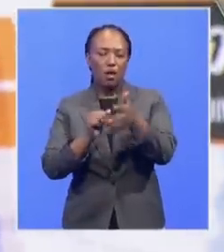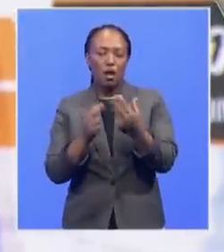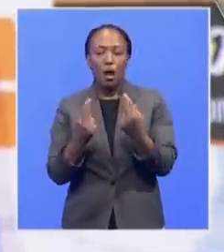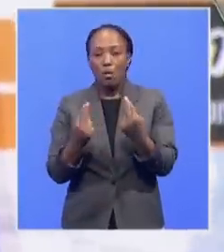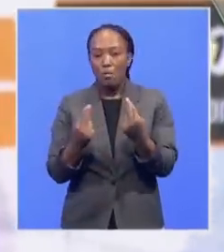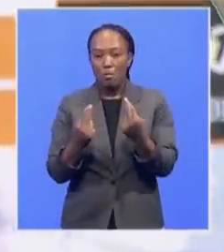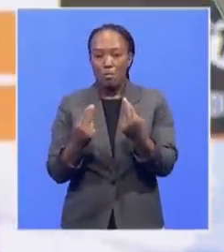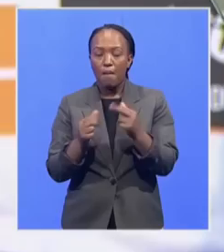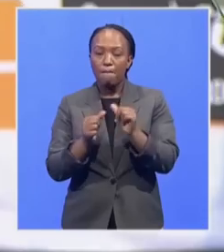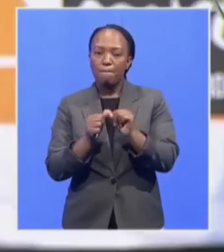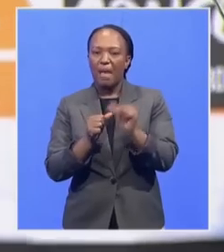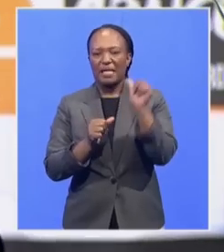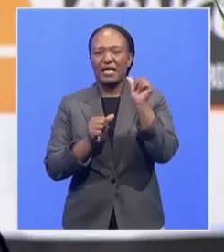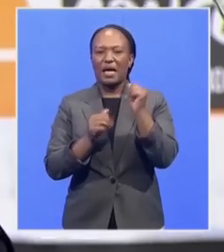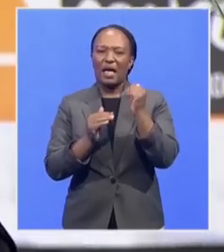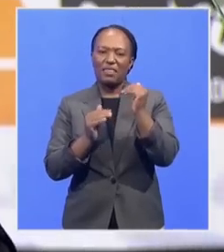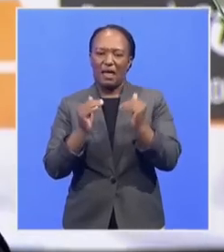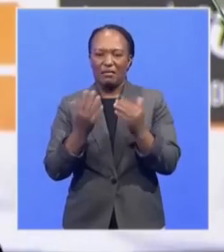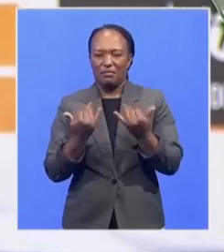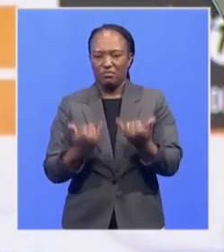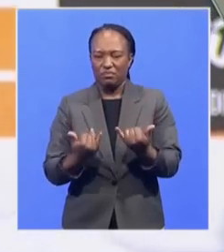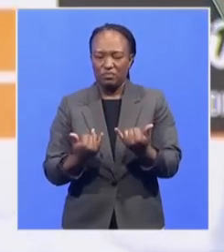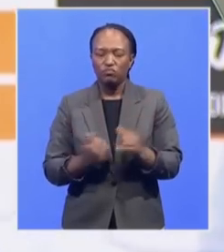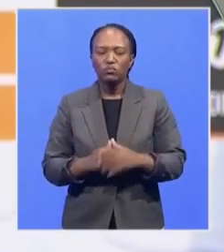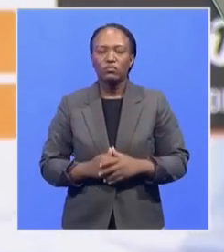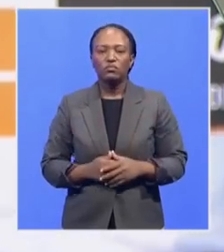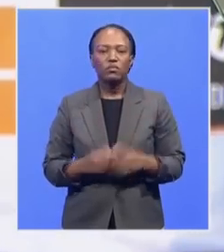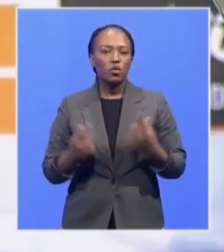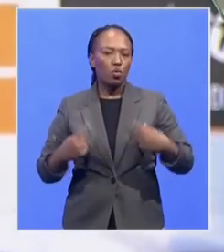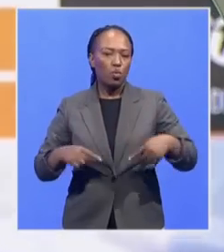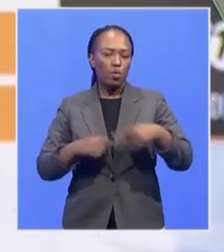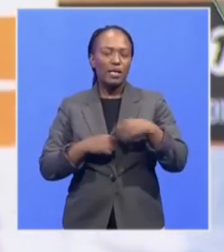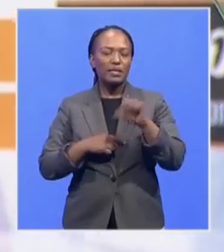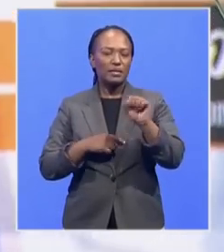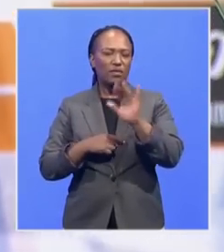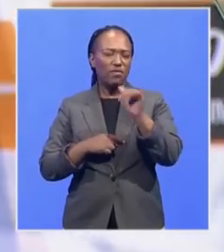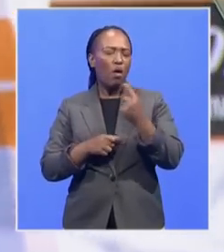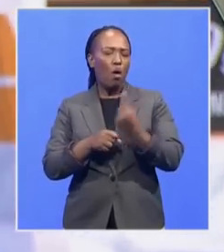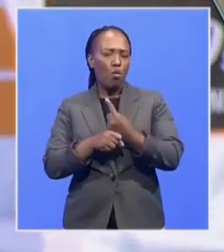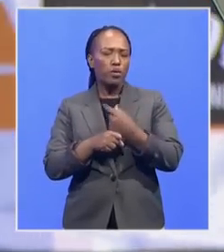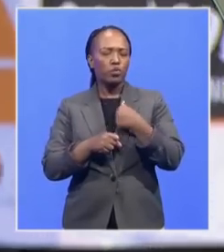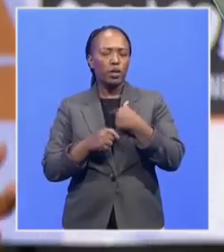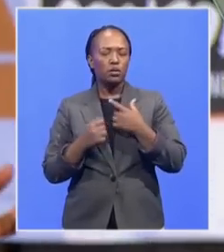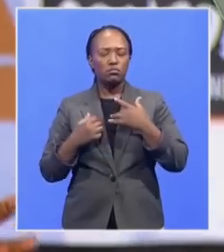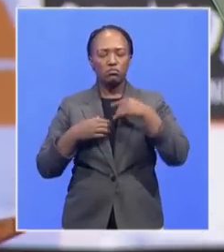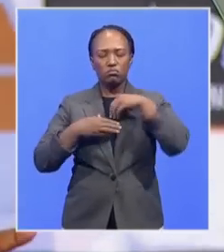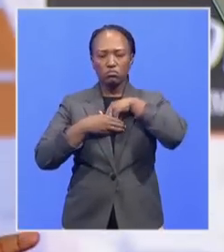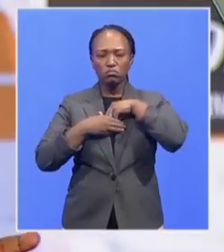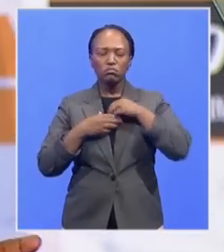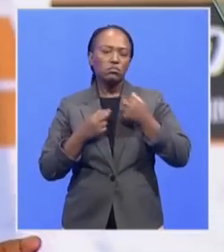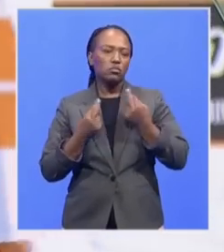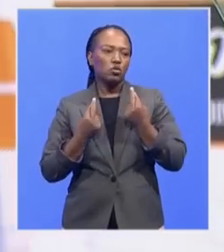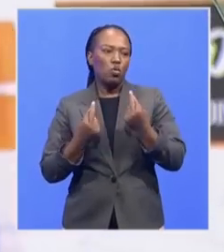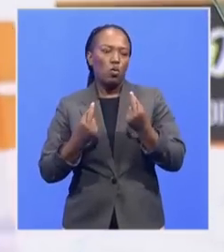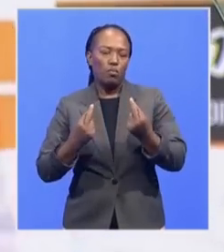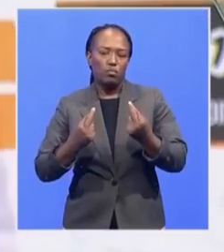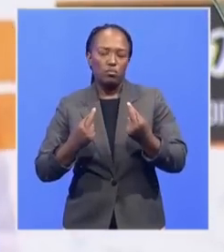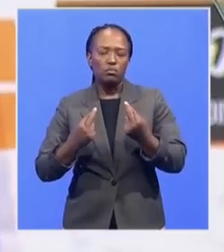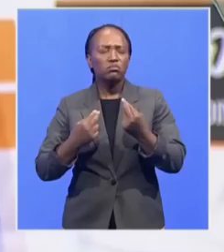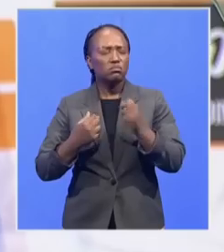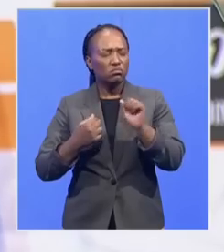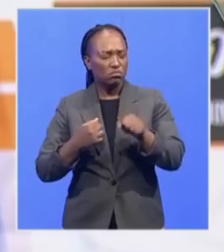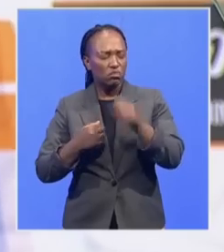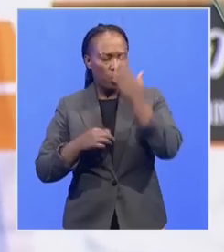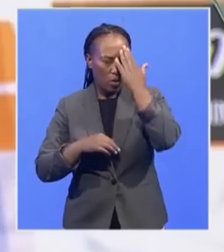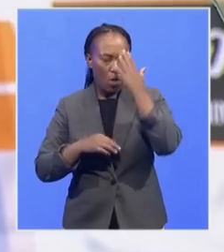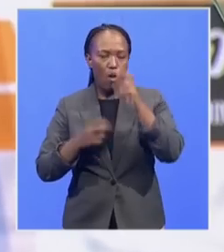is. Because as South Africans, we remain hopeful. We know what our problems are. We